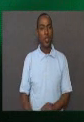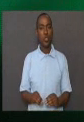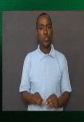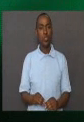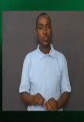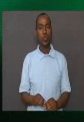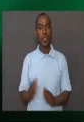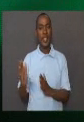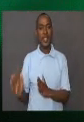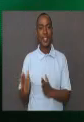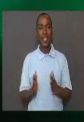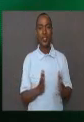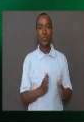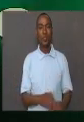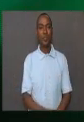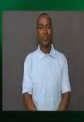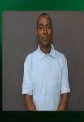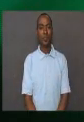Students, let's get ready.